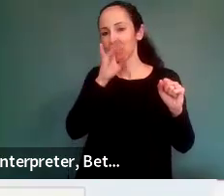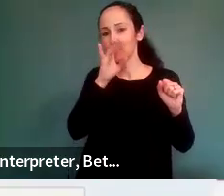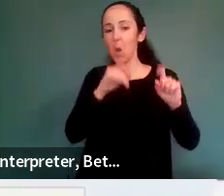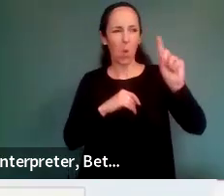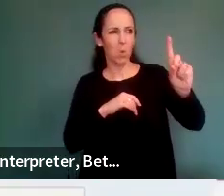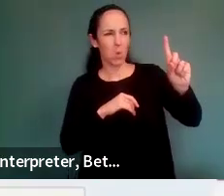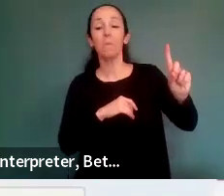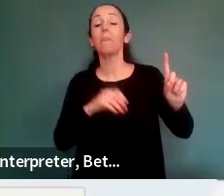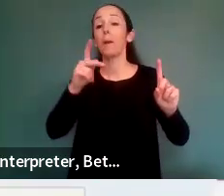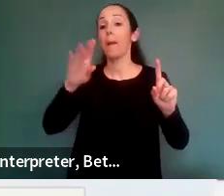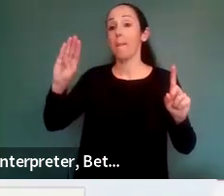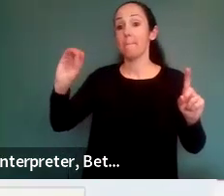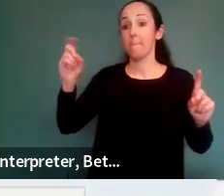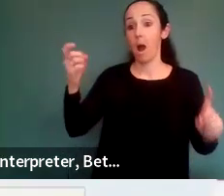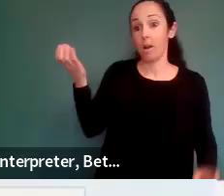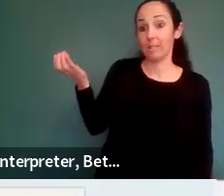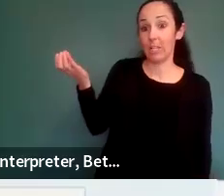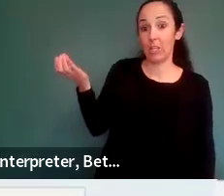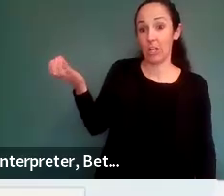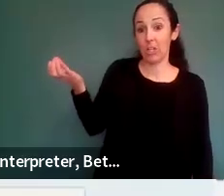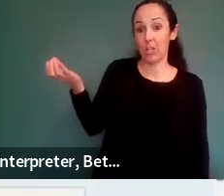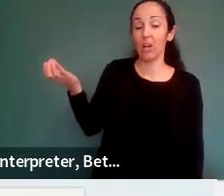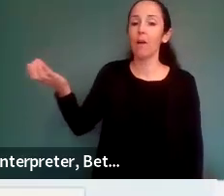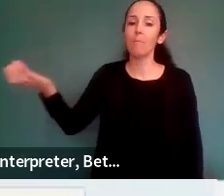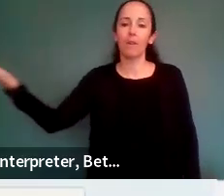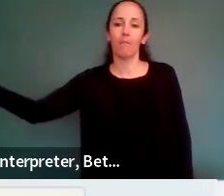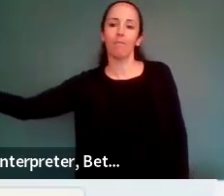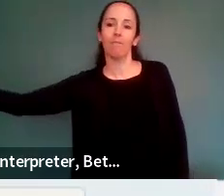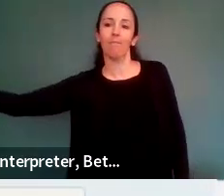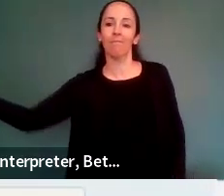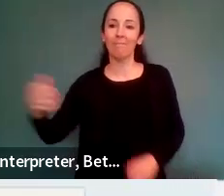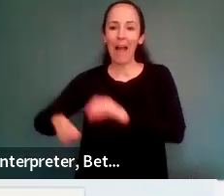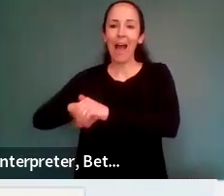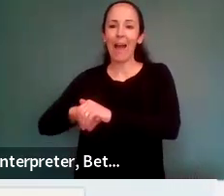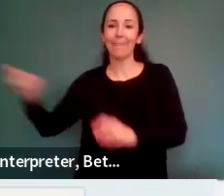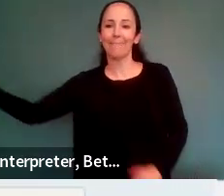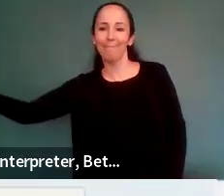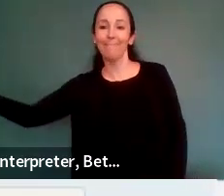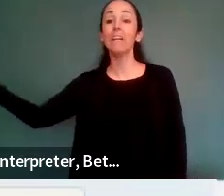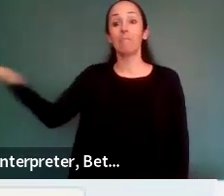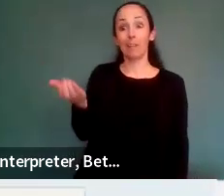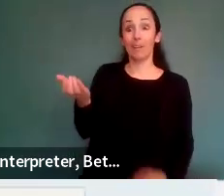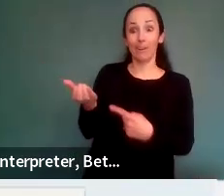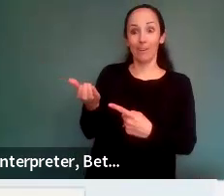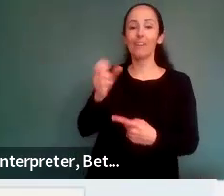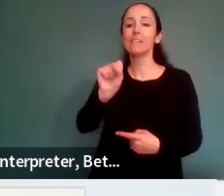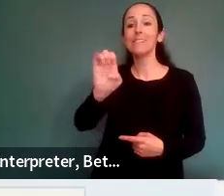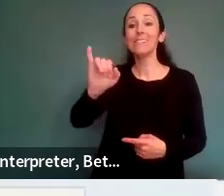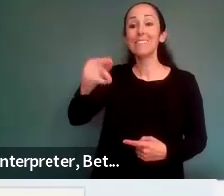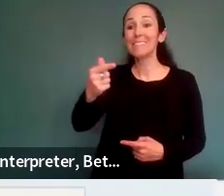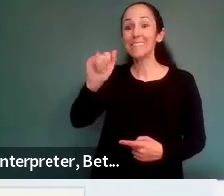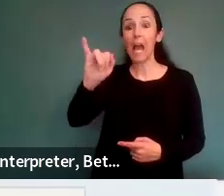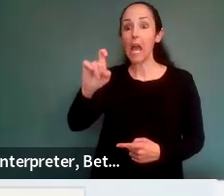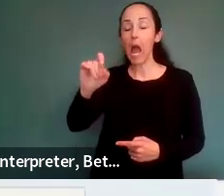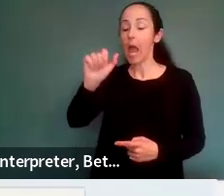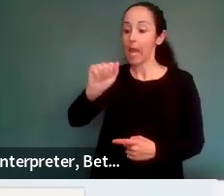have a box in my hand. I'm putting it off camera just because when it was in frame, Seeing AI was already reading